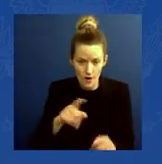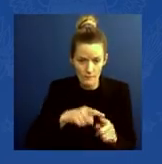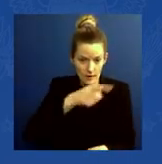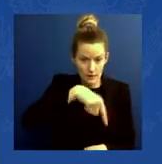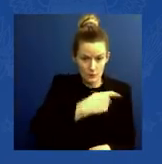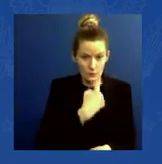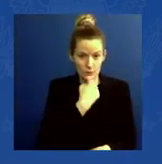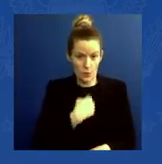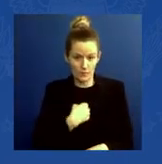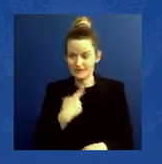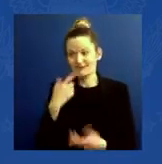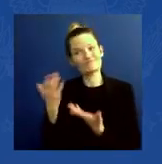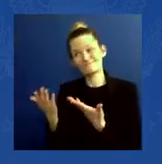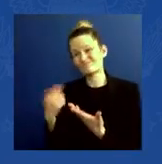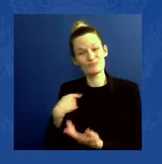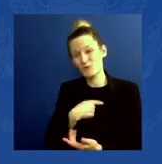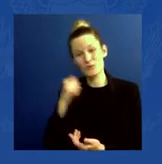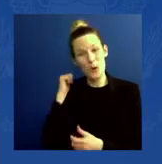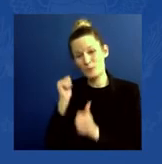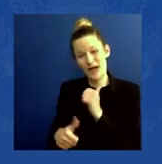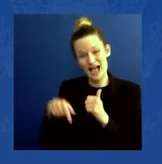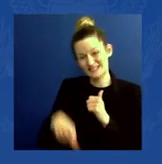a